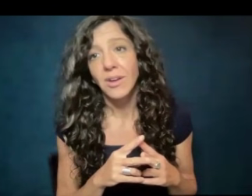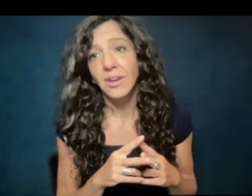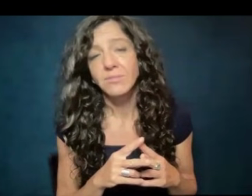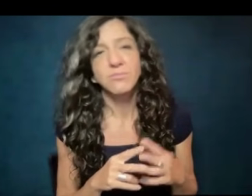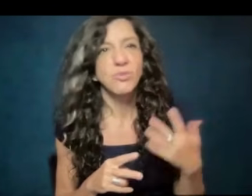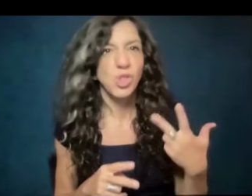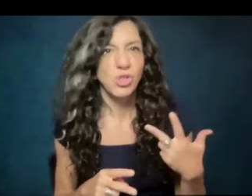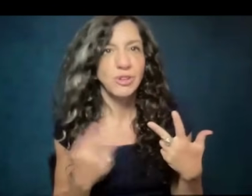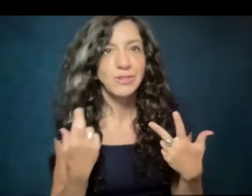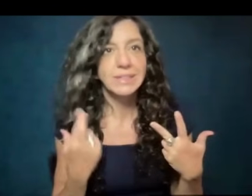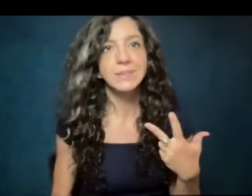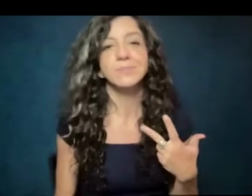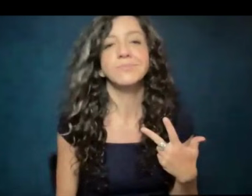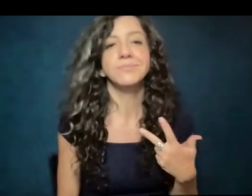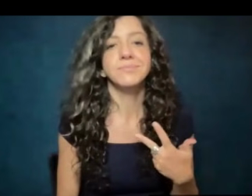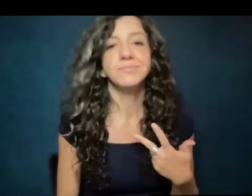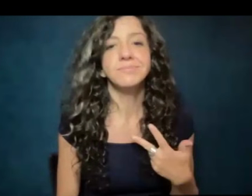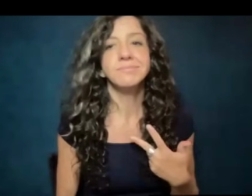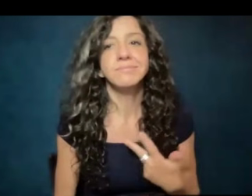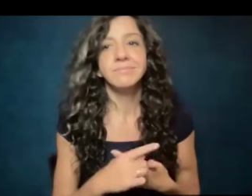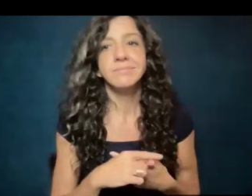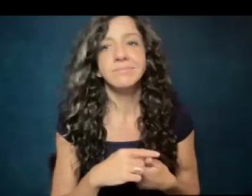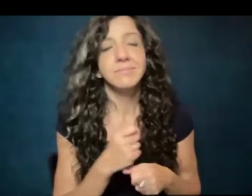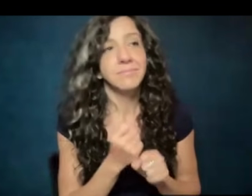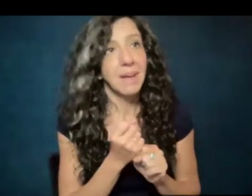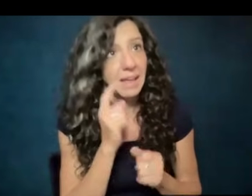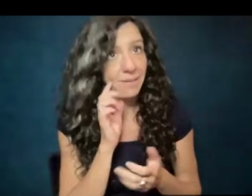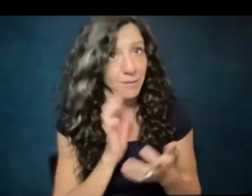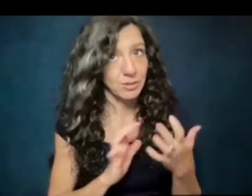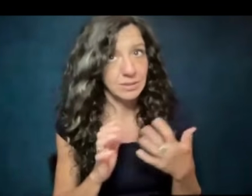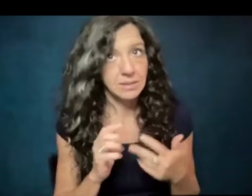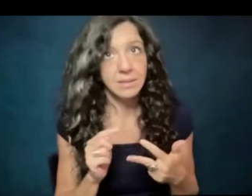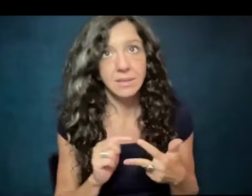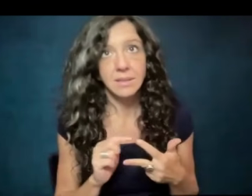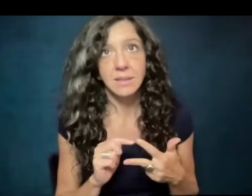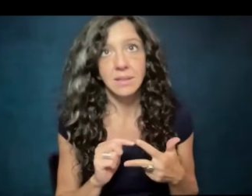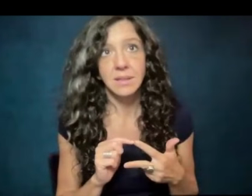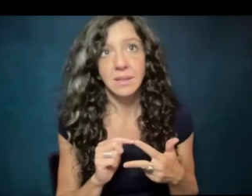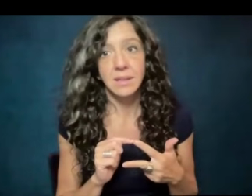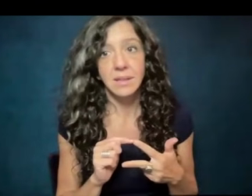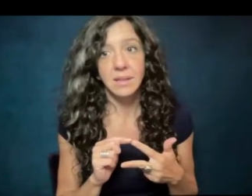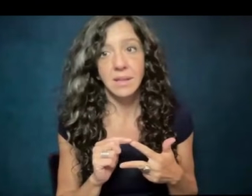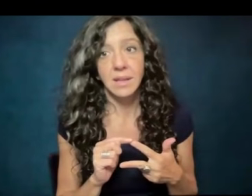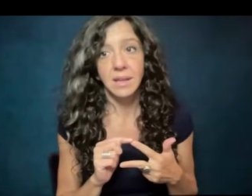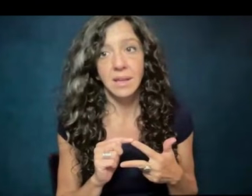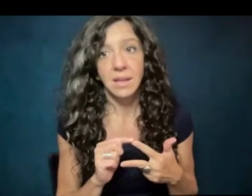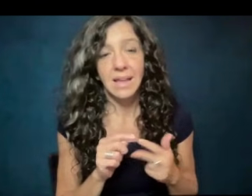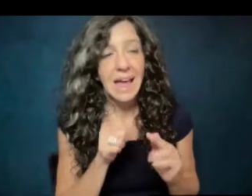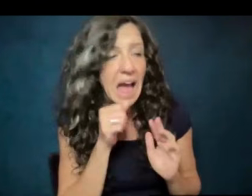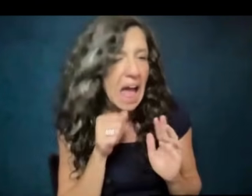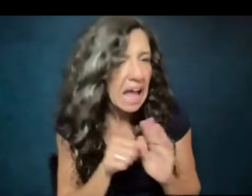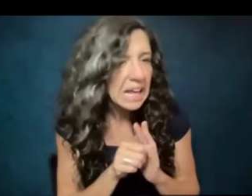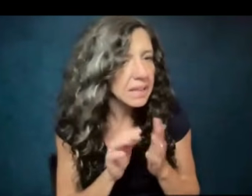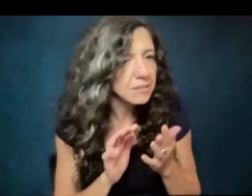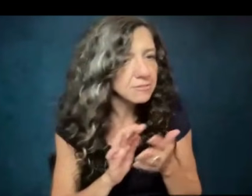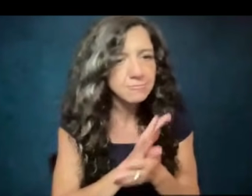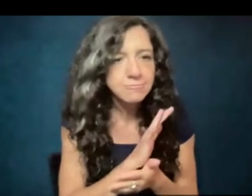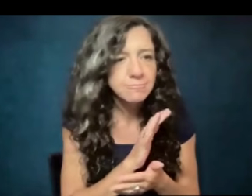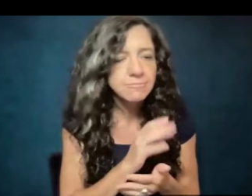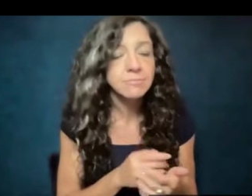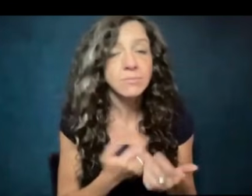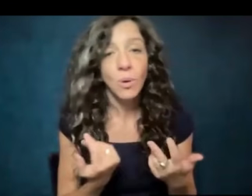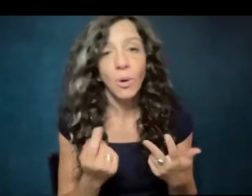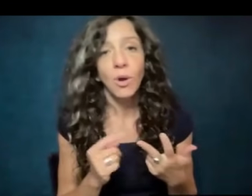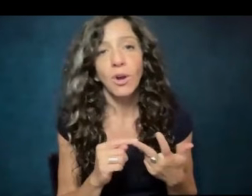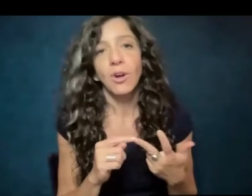three things. They're either making it very confusing, they're either hiding it somehow,